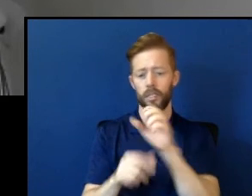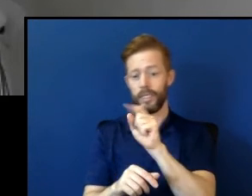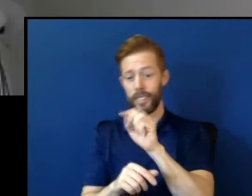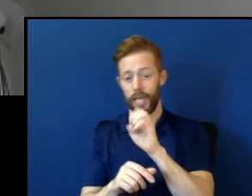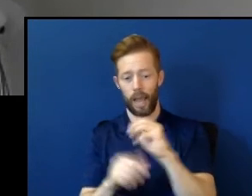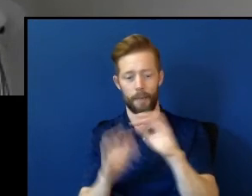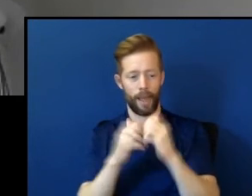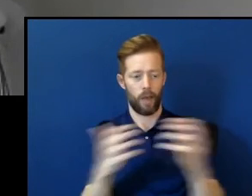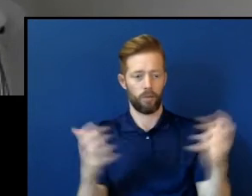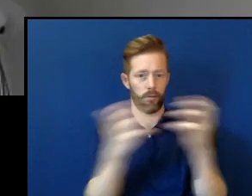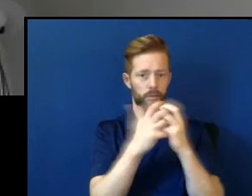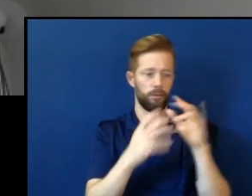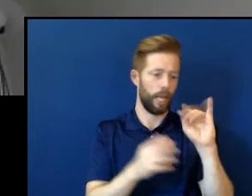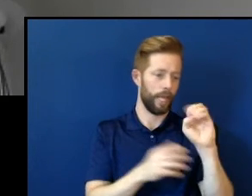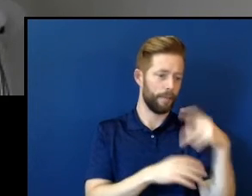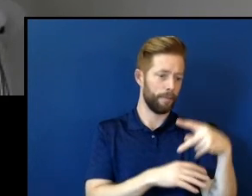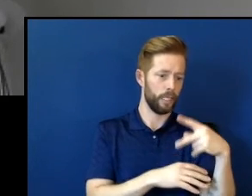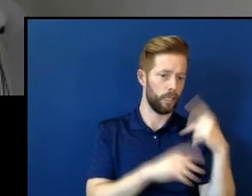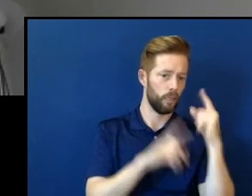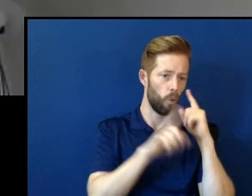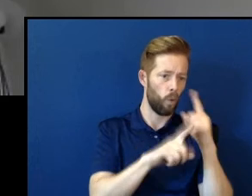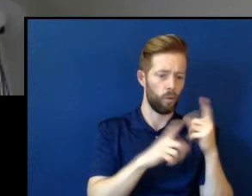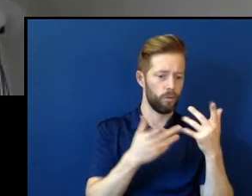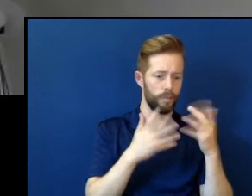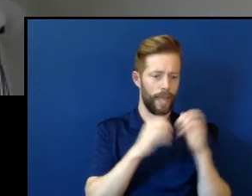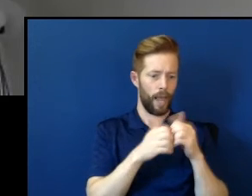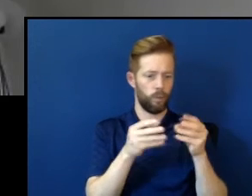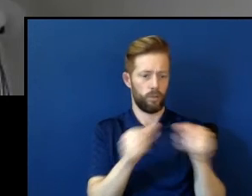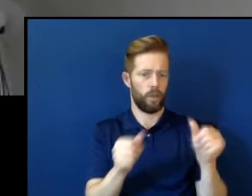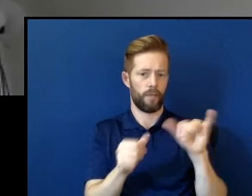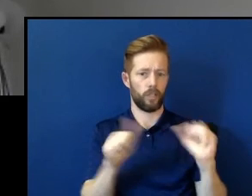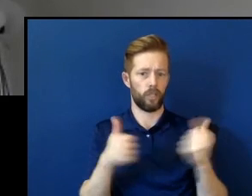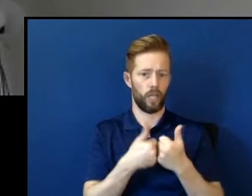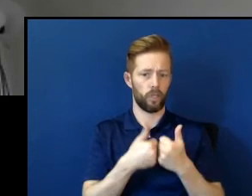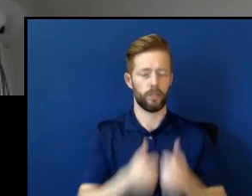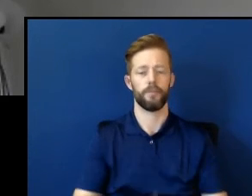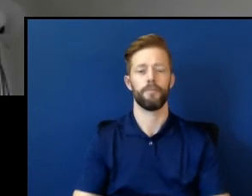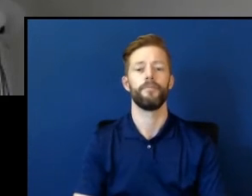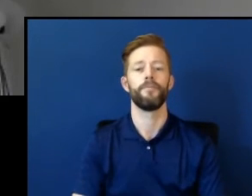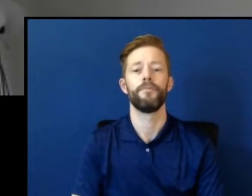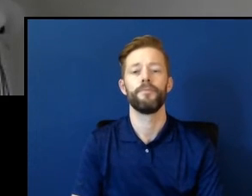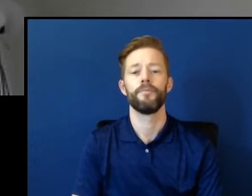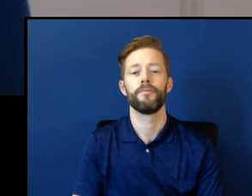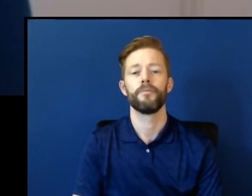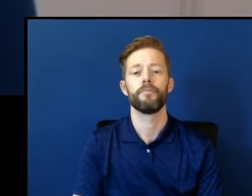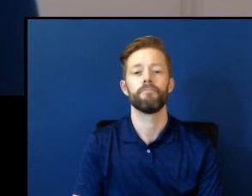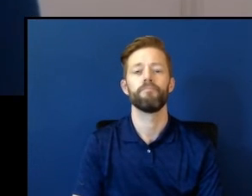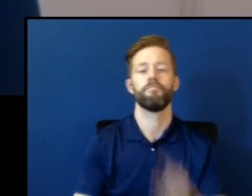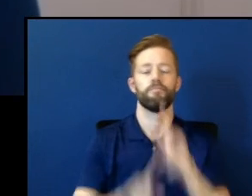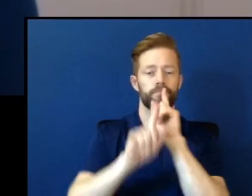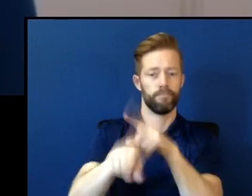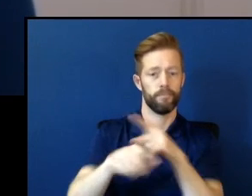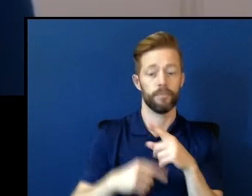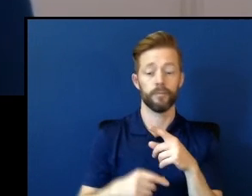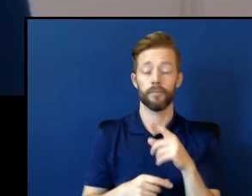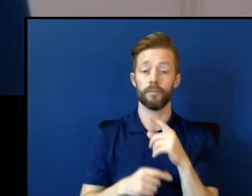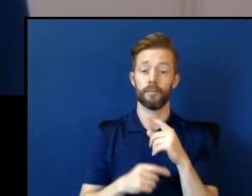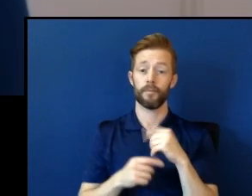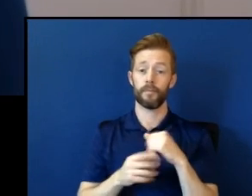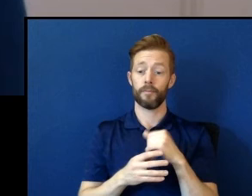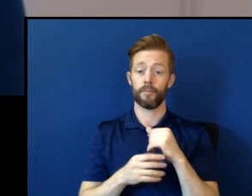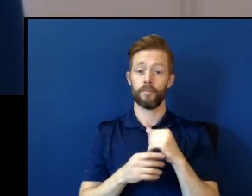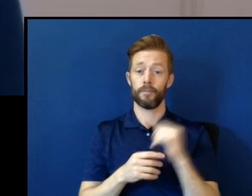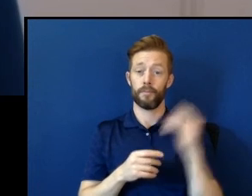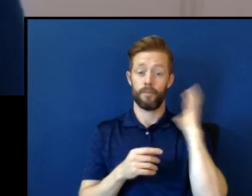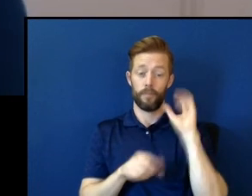with the IEP goals, and then how you solve these challenges, solve these issues? So the challenges, when we were working